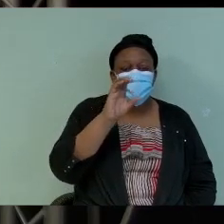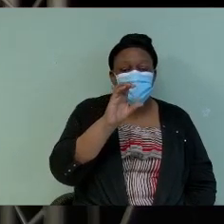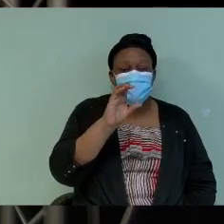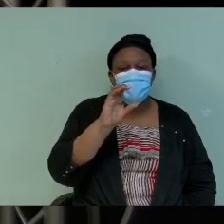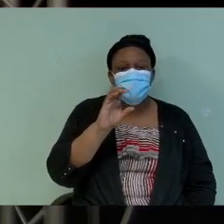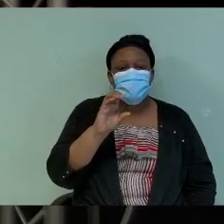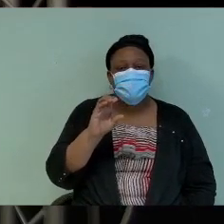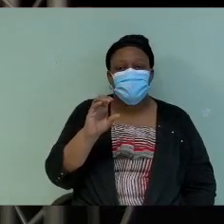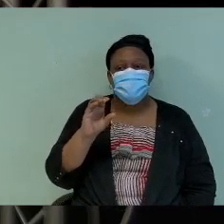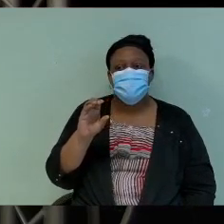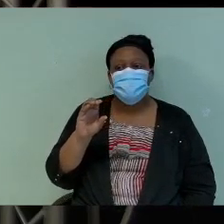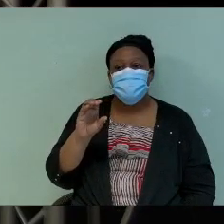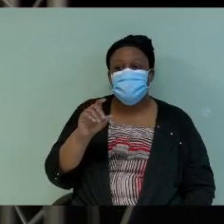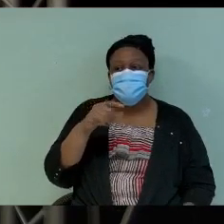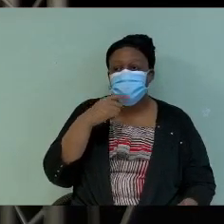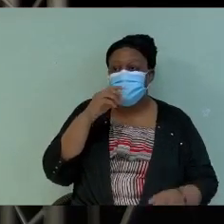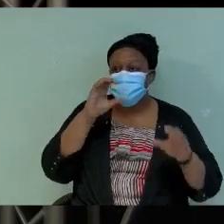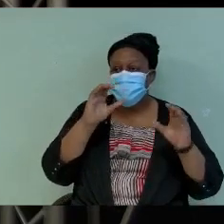be made?